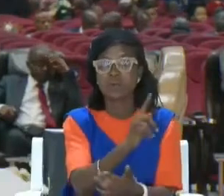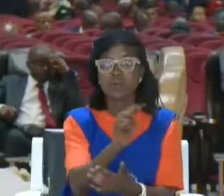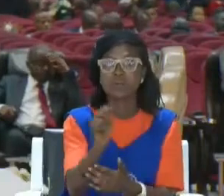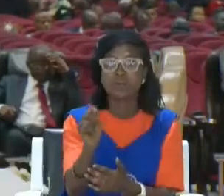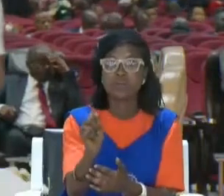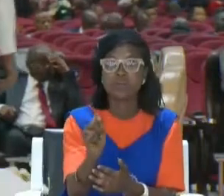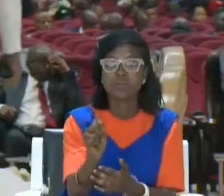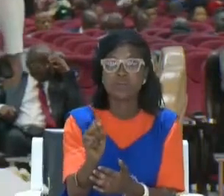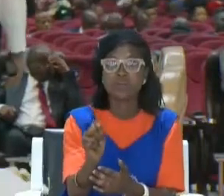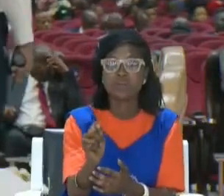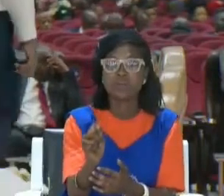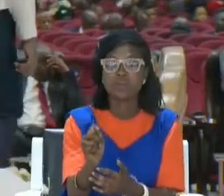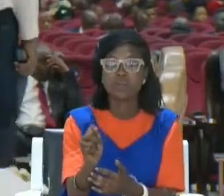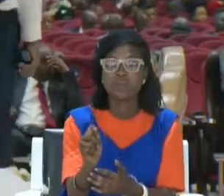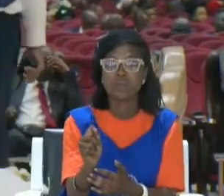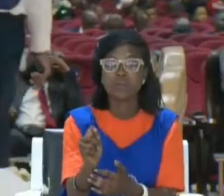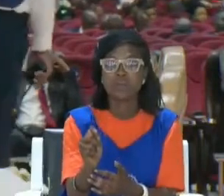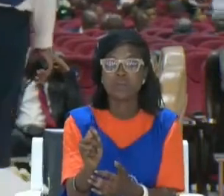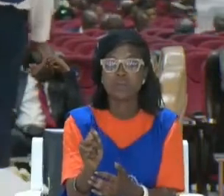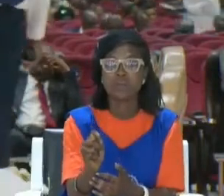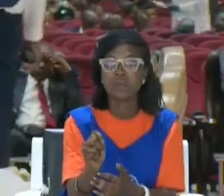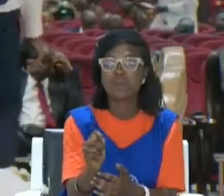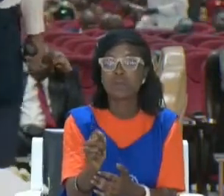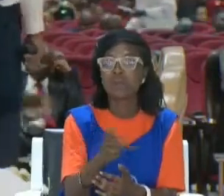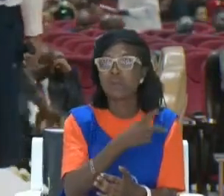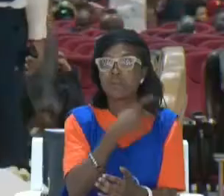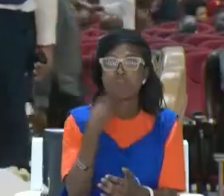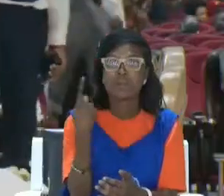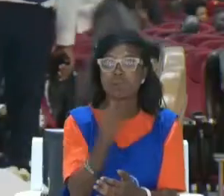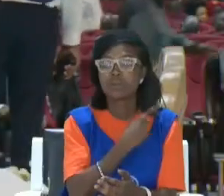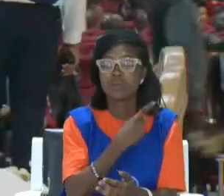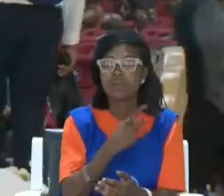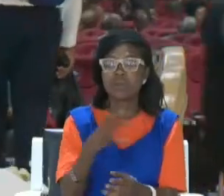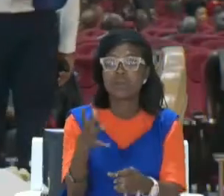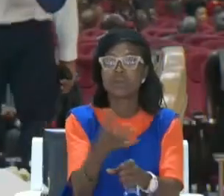ministers of God will please take position,